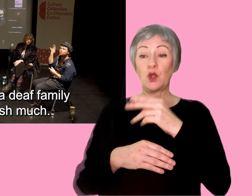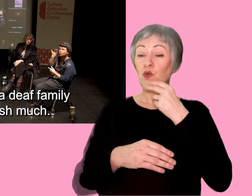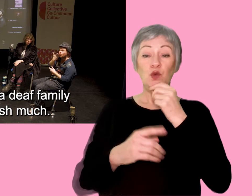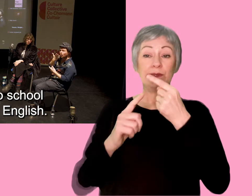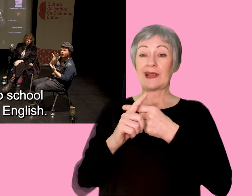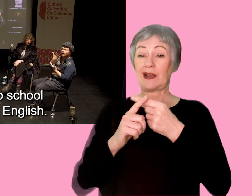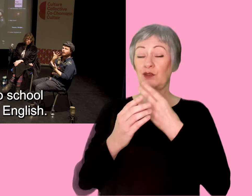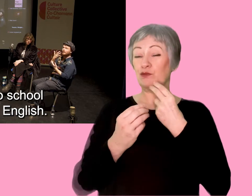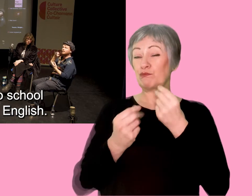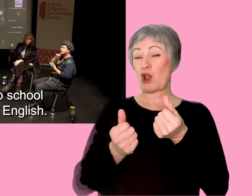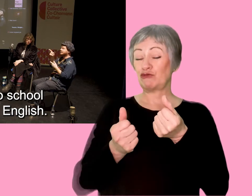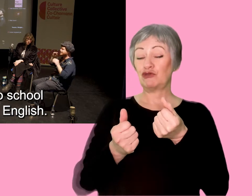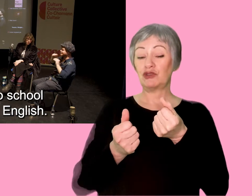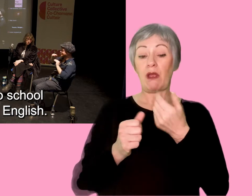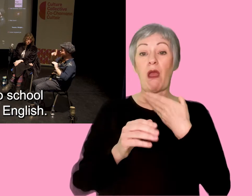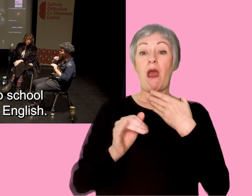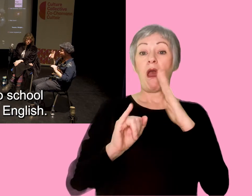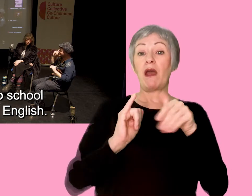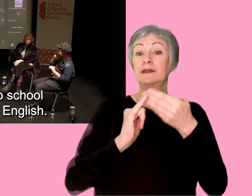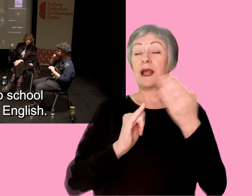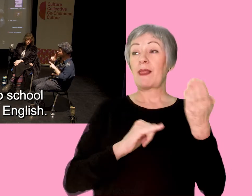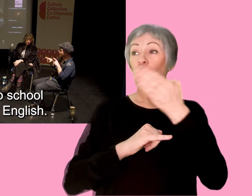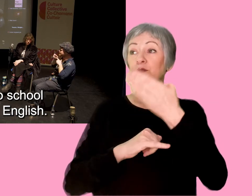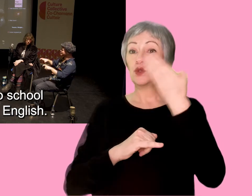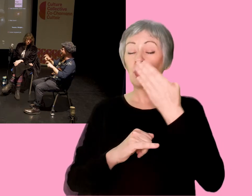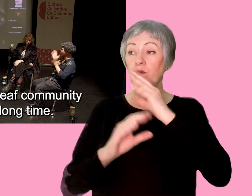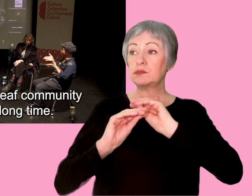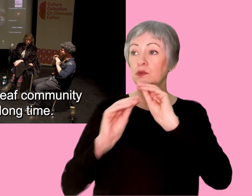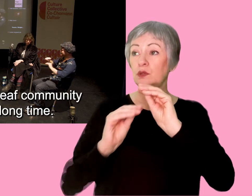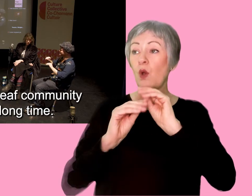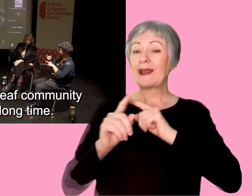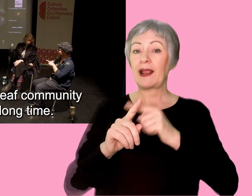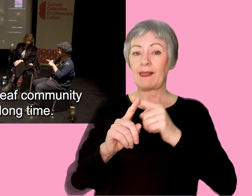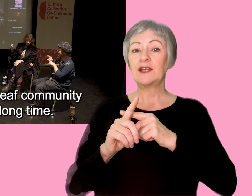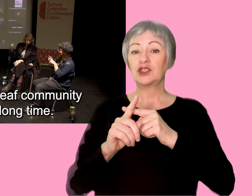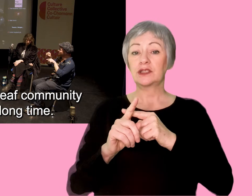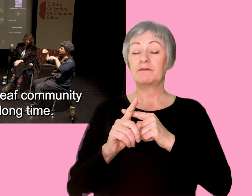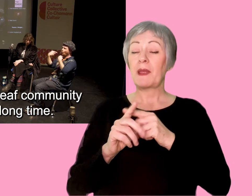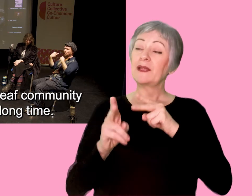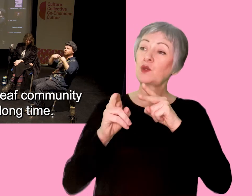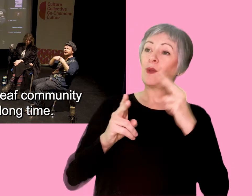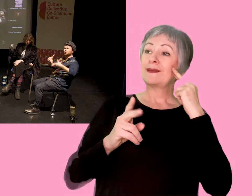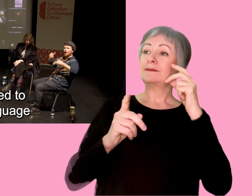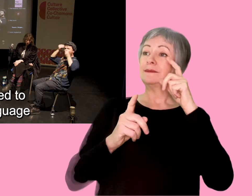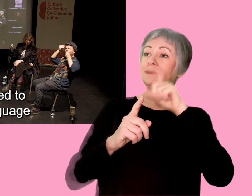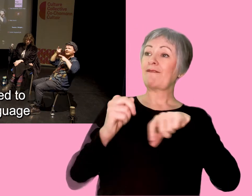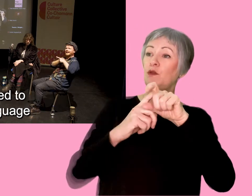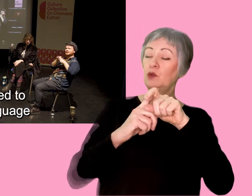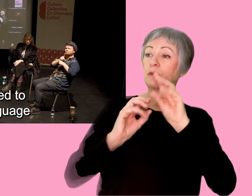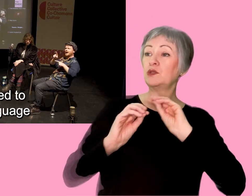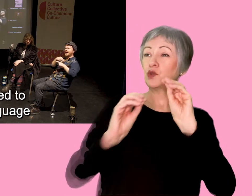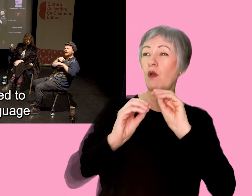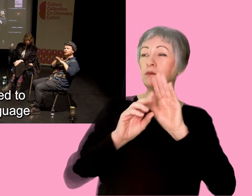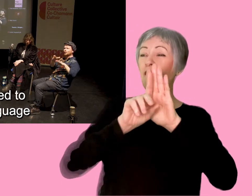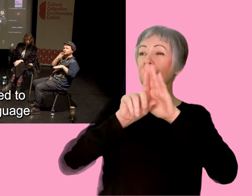English much. It wasn't until I went to school that we were taught in English, and that's the way that the deaf community have been taught for a long time. They've been